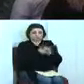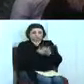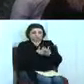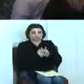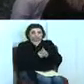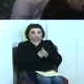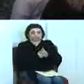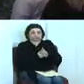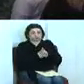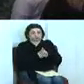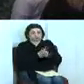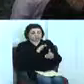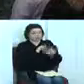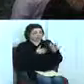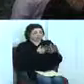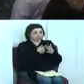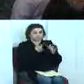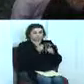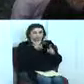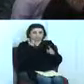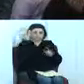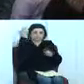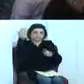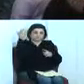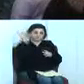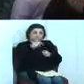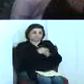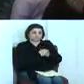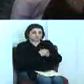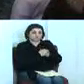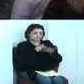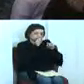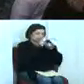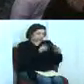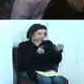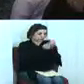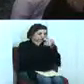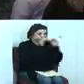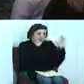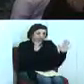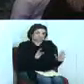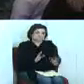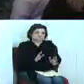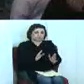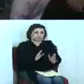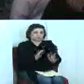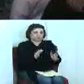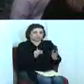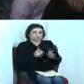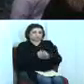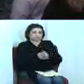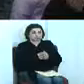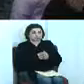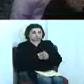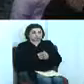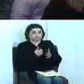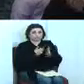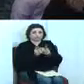All to you. Our blessed Savior, whatever that word Savior might mean to you,